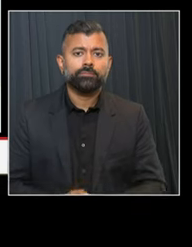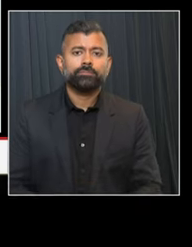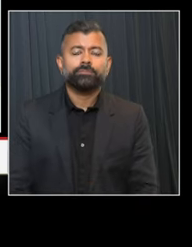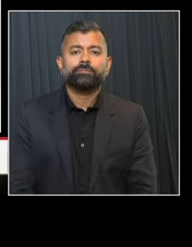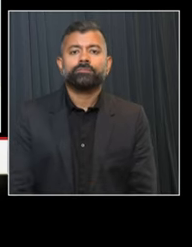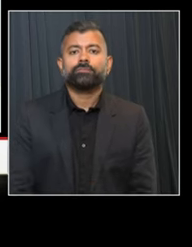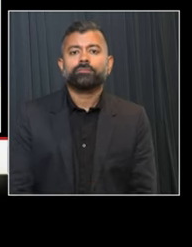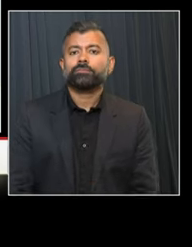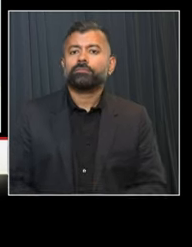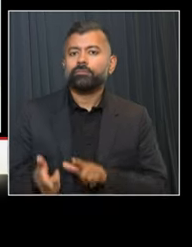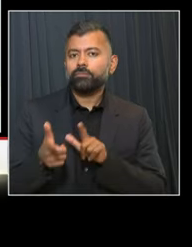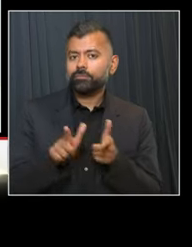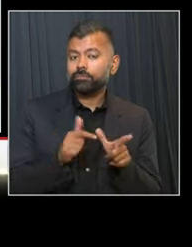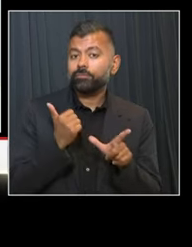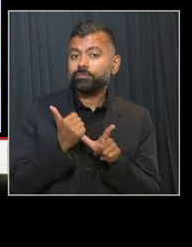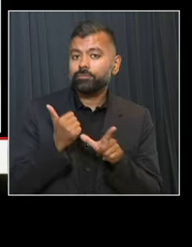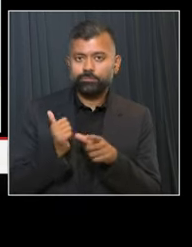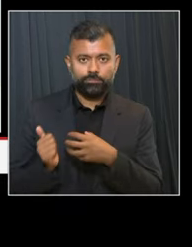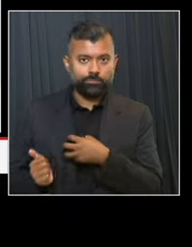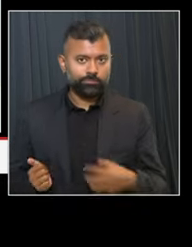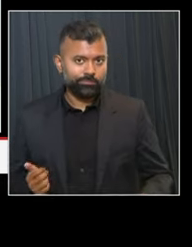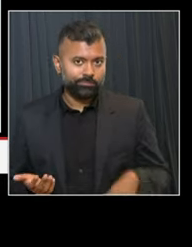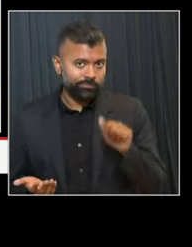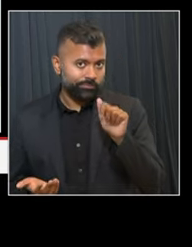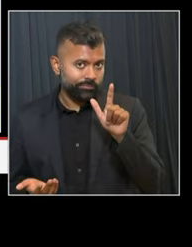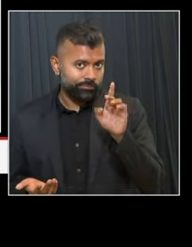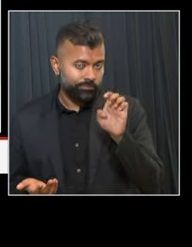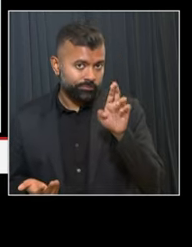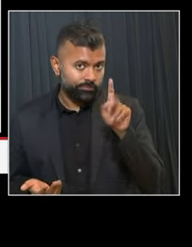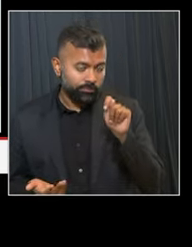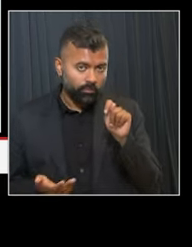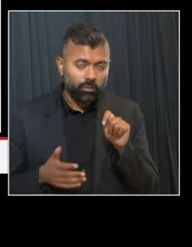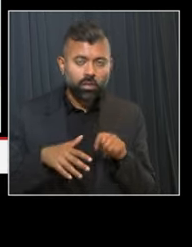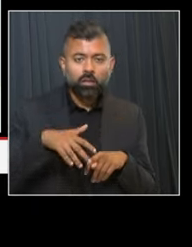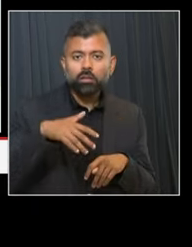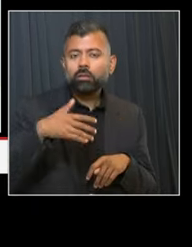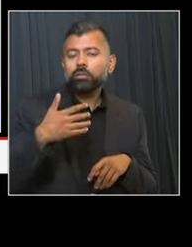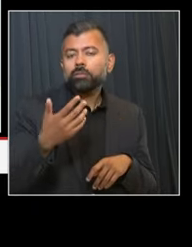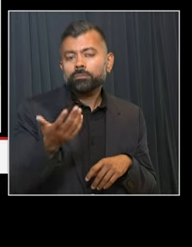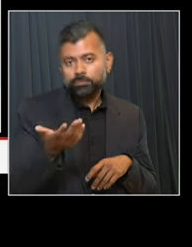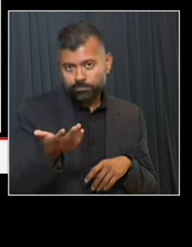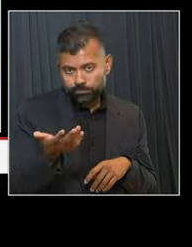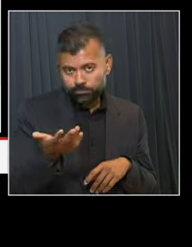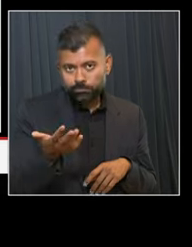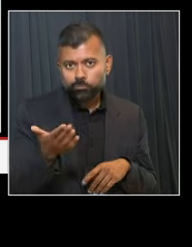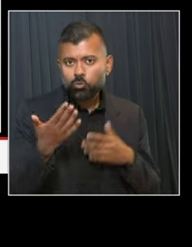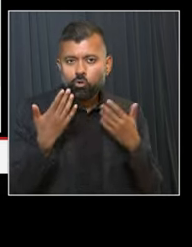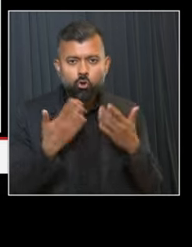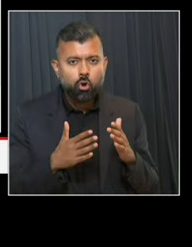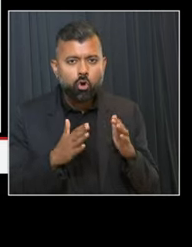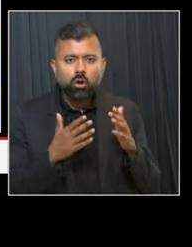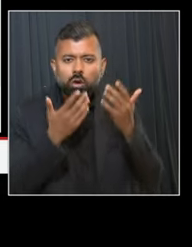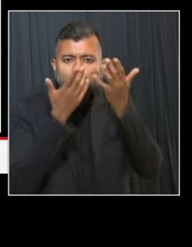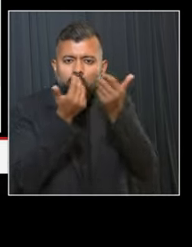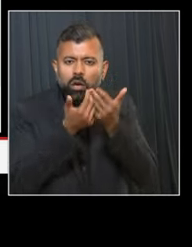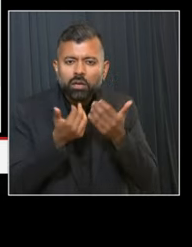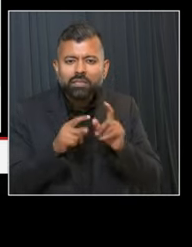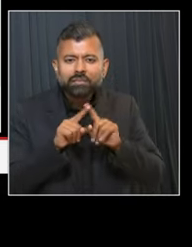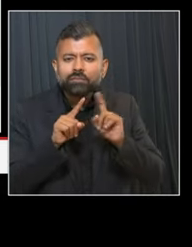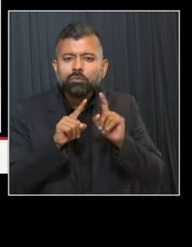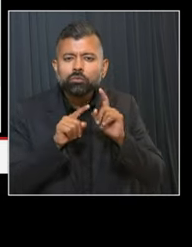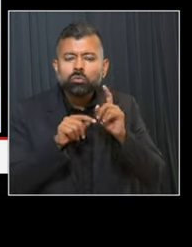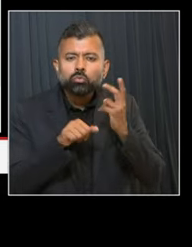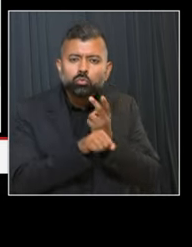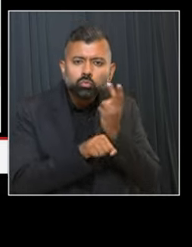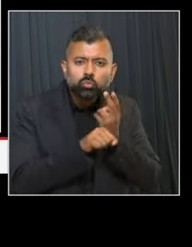We could, so you've broken it down by different types of uses. We would need to break that, take a look at that exactly. But if I